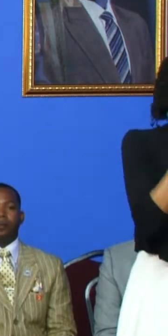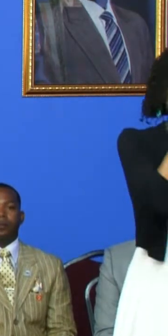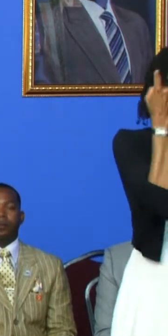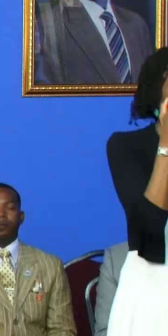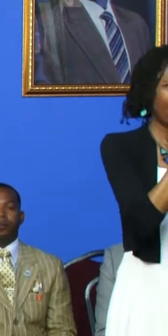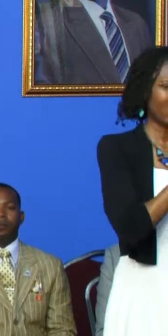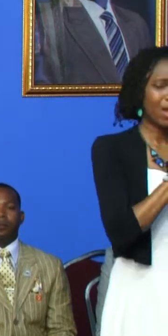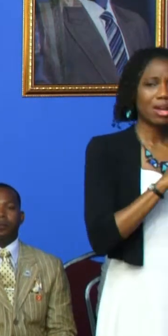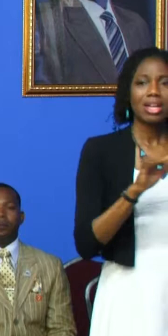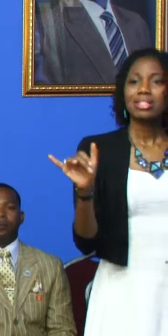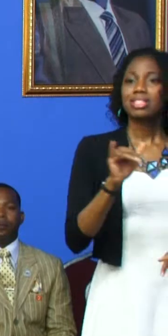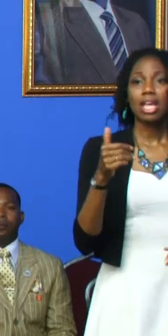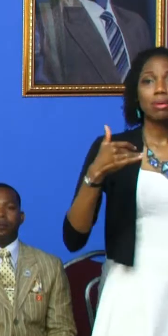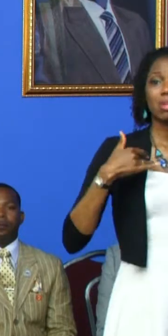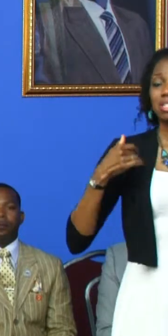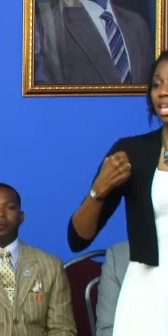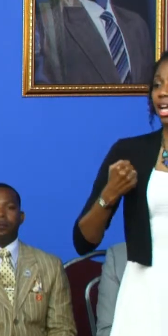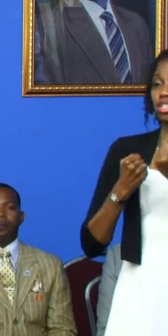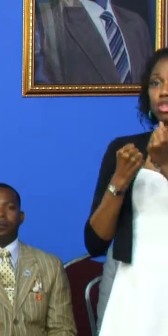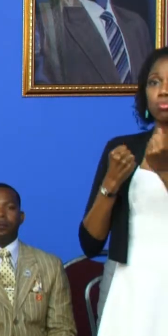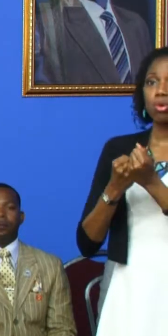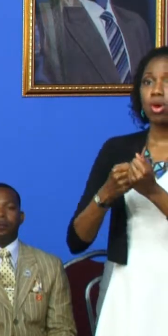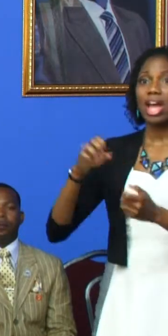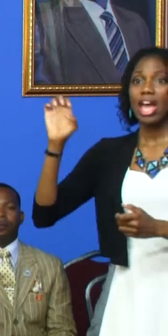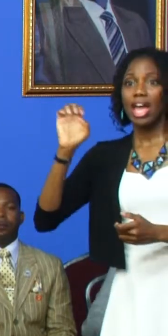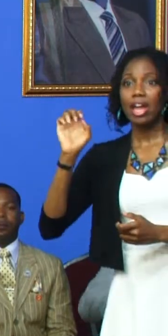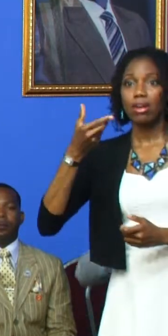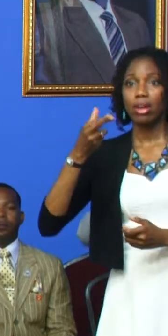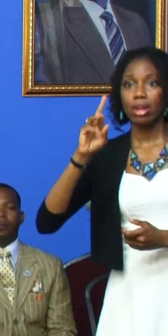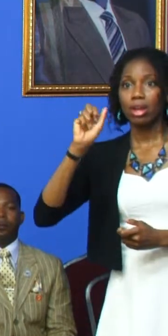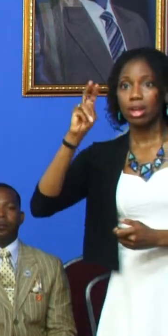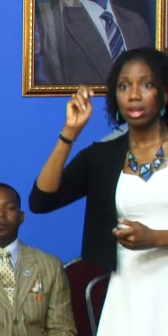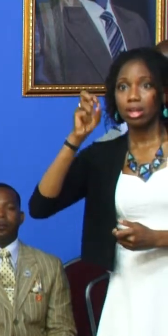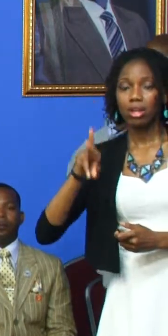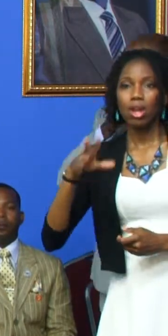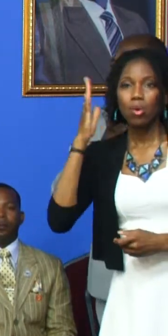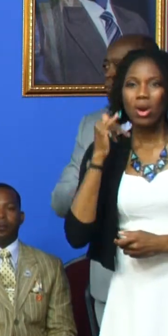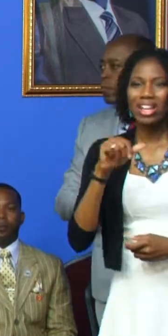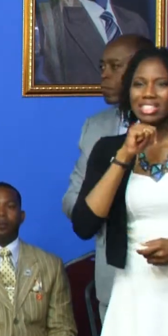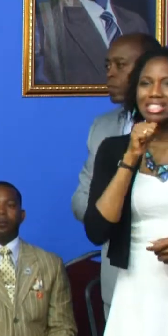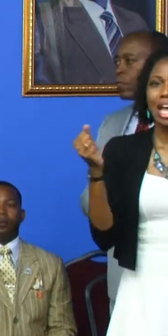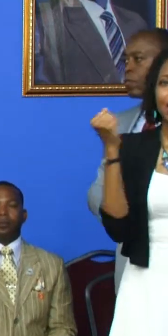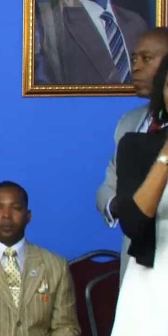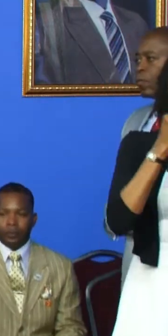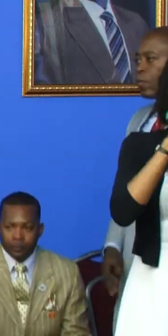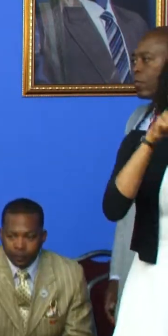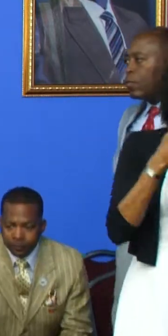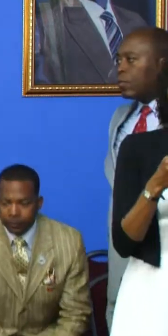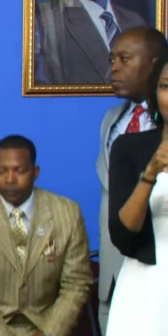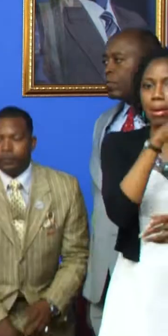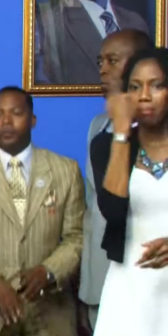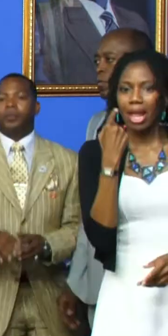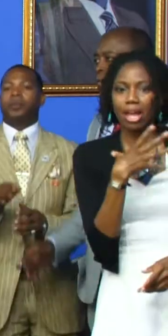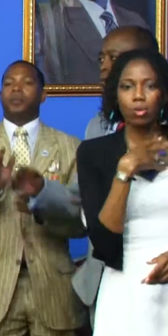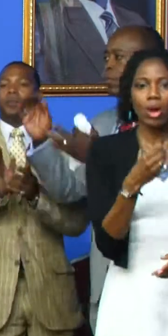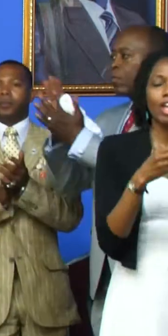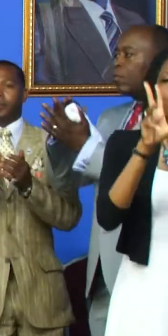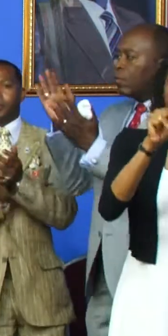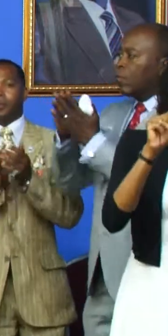Garner, because this is not a fight about black and white. It's a fight about right and